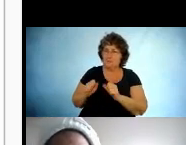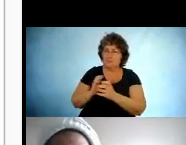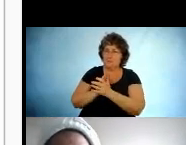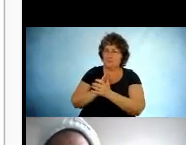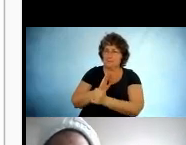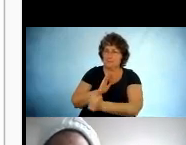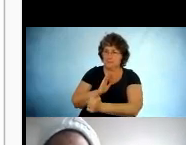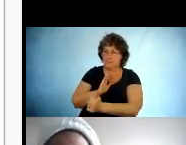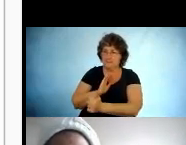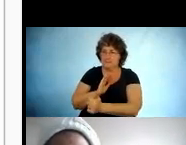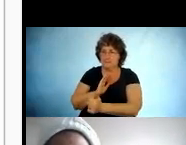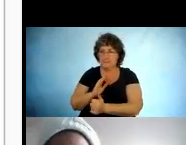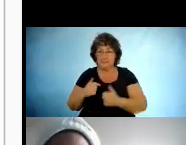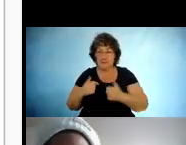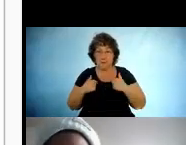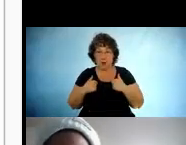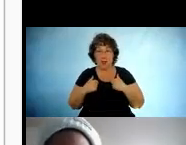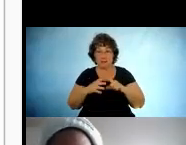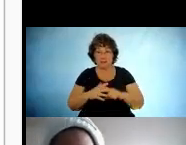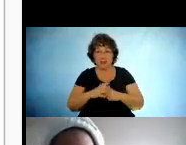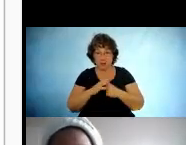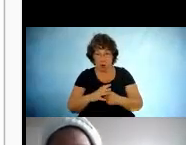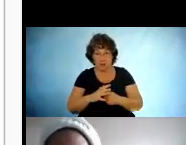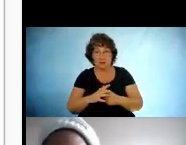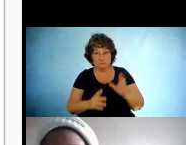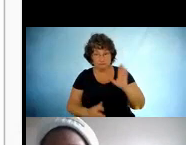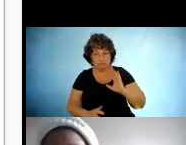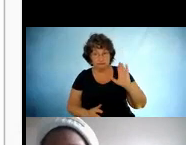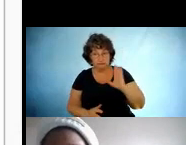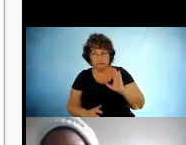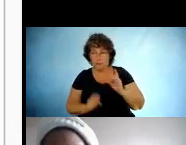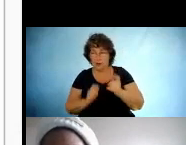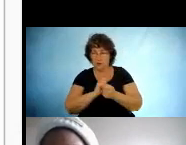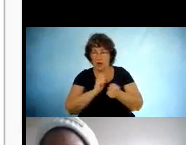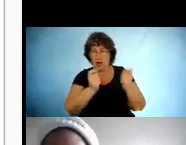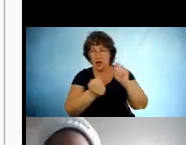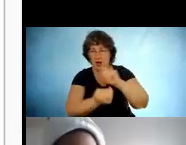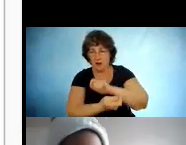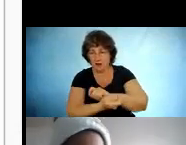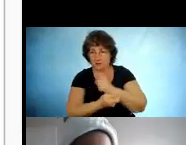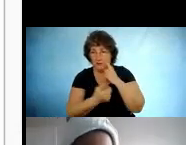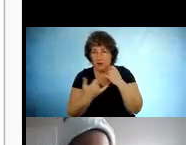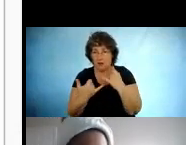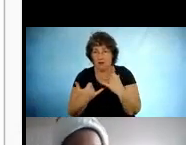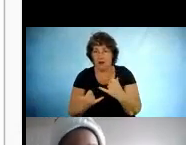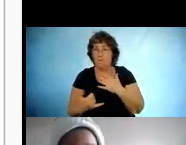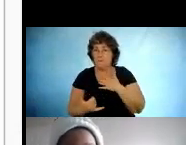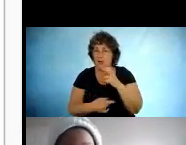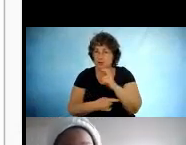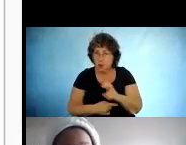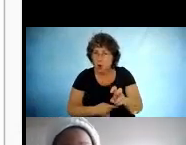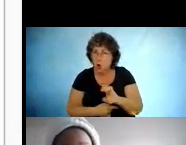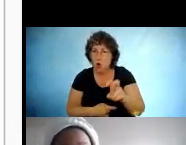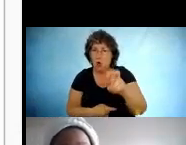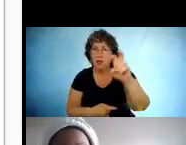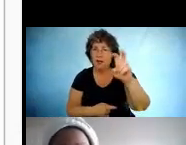with retinitis pigmentosa. It was a journey for everyone, and it was really helpful. It was very helpful that they didn't overwhelm